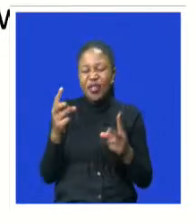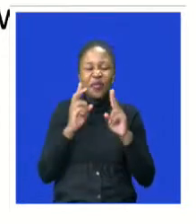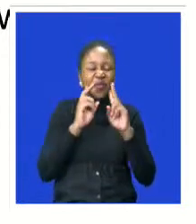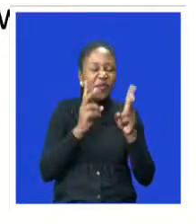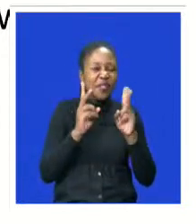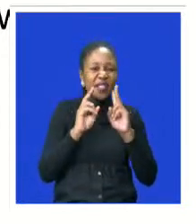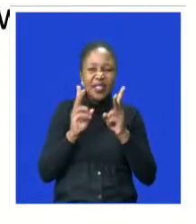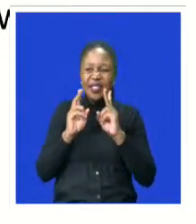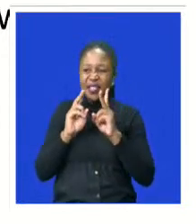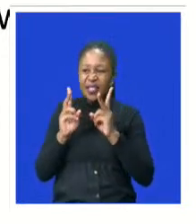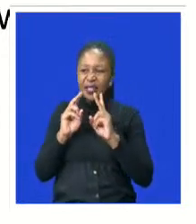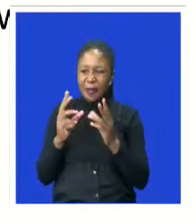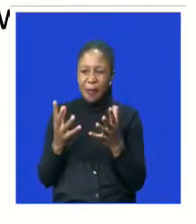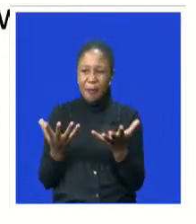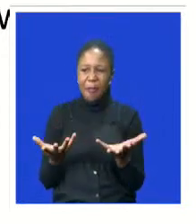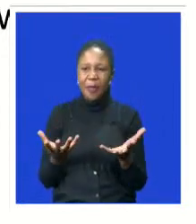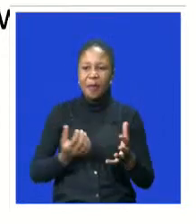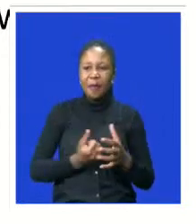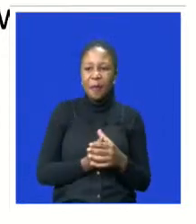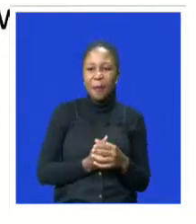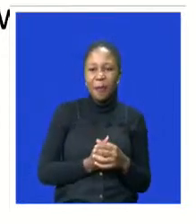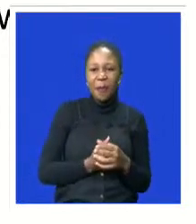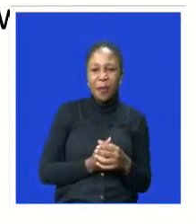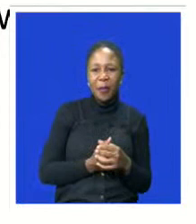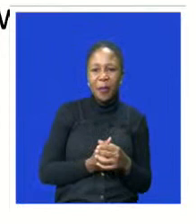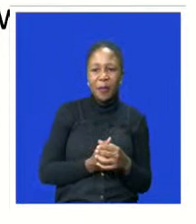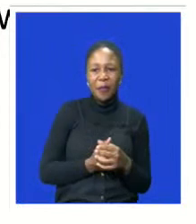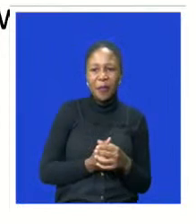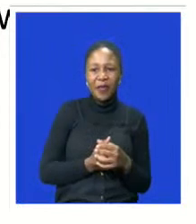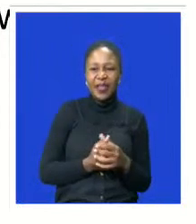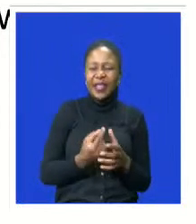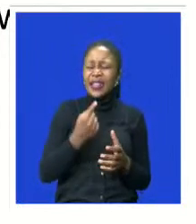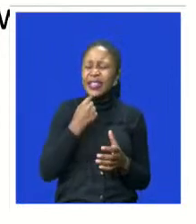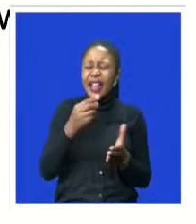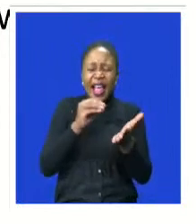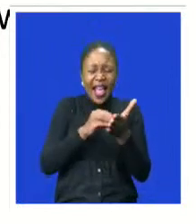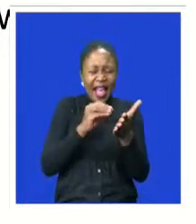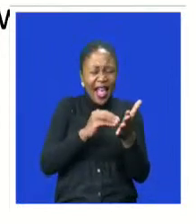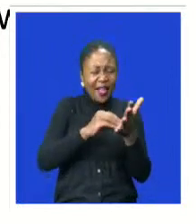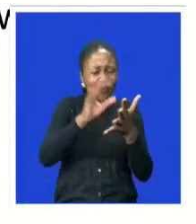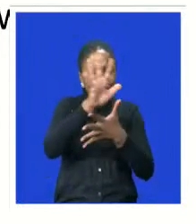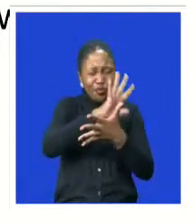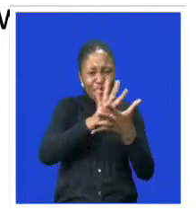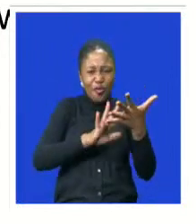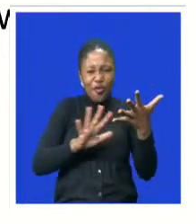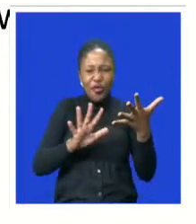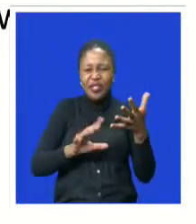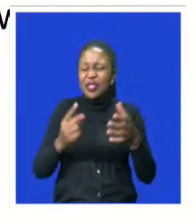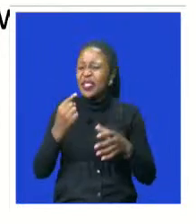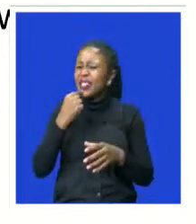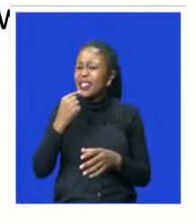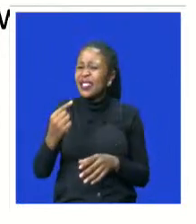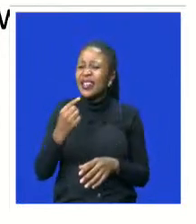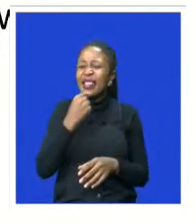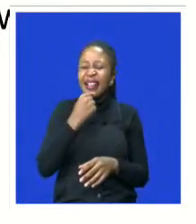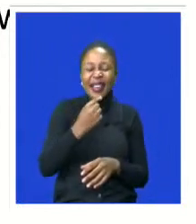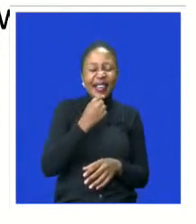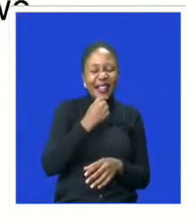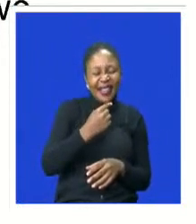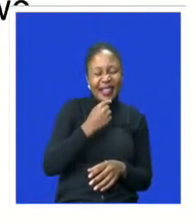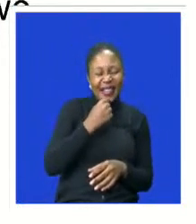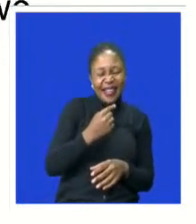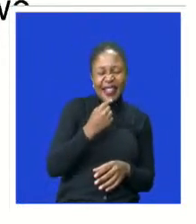about the Khois, they passed down by the word of mouth, and archaeologists records